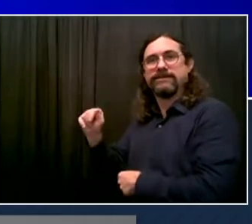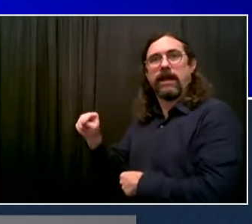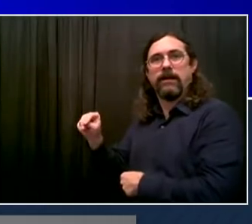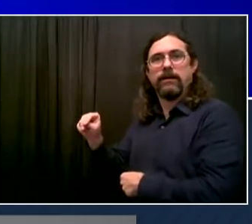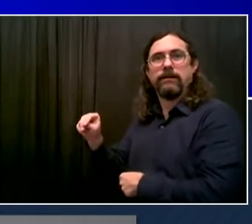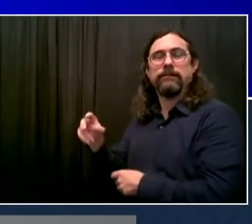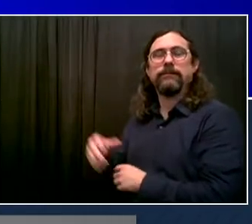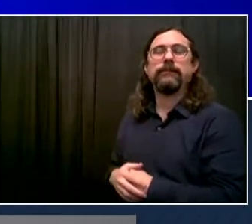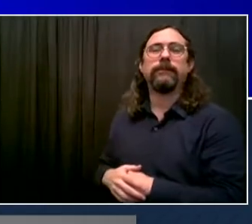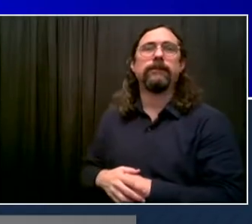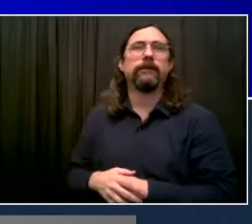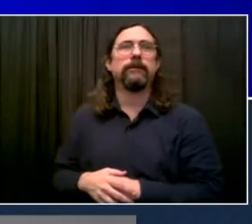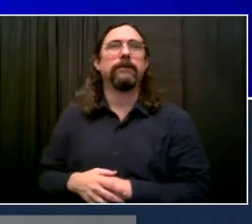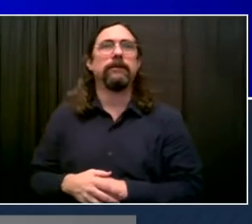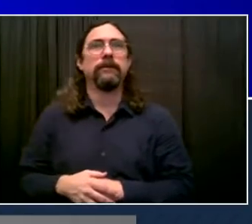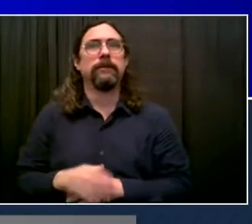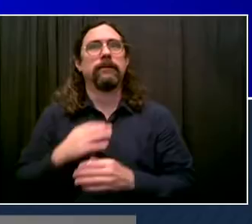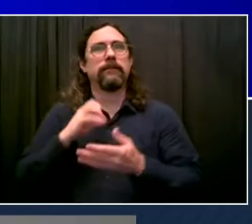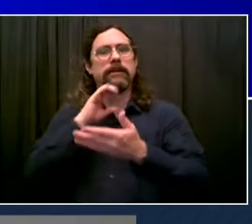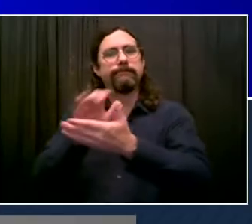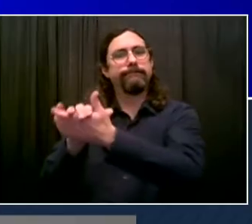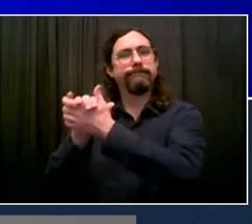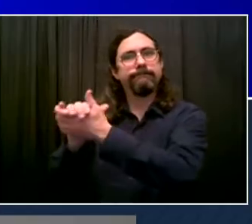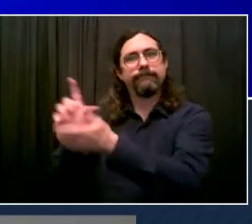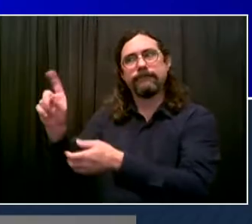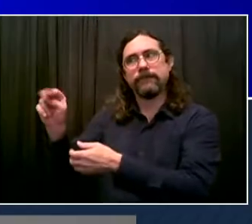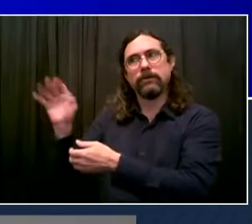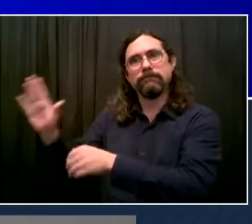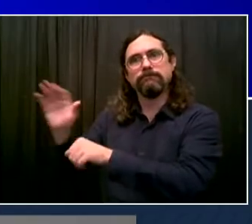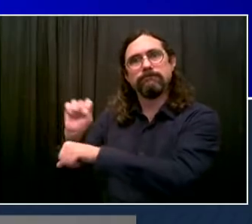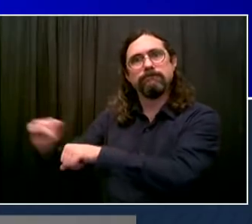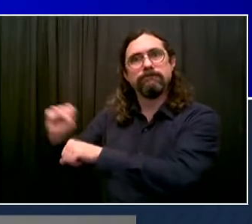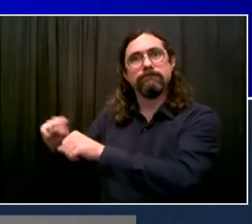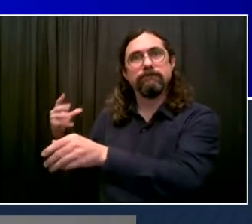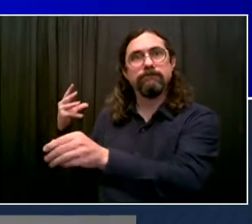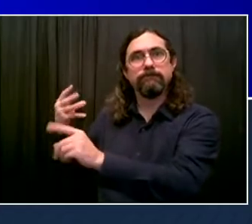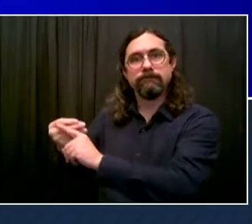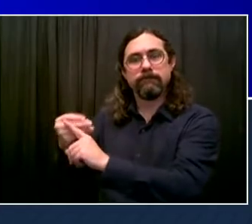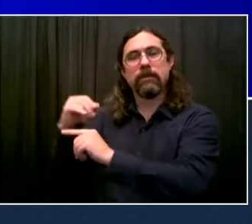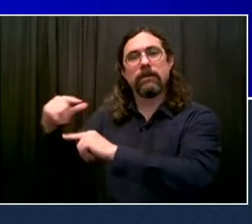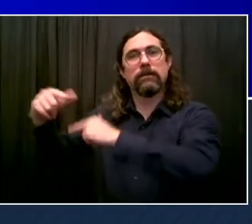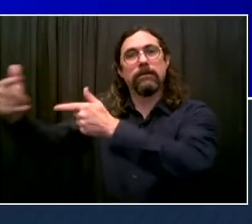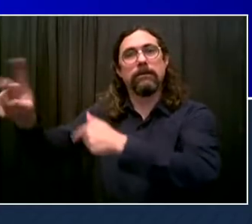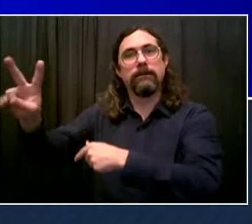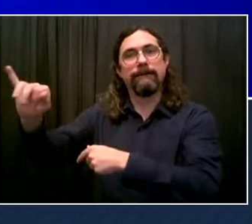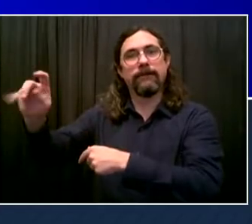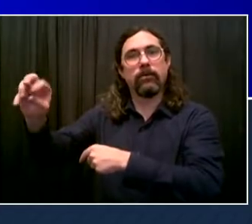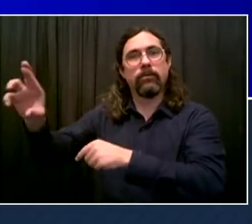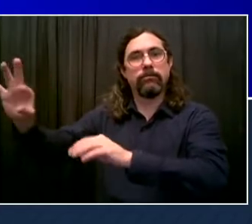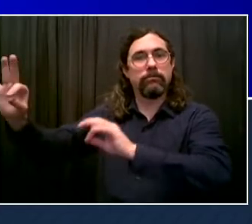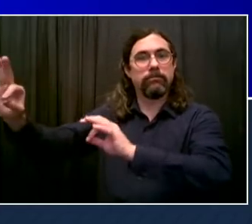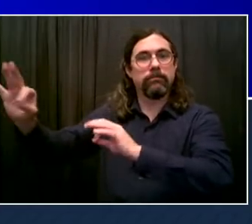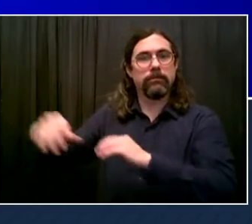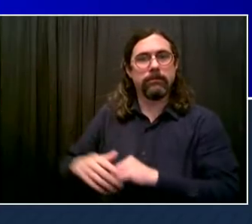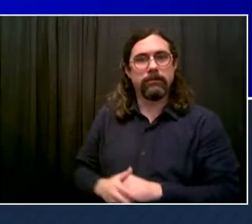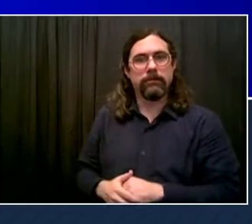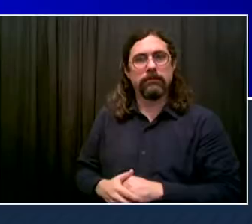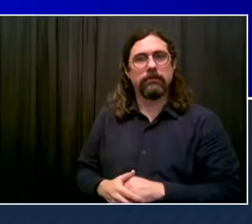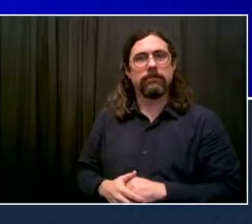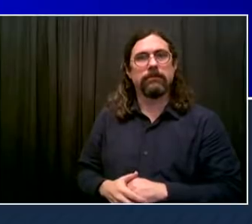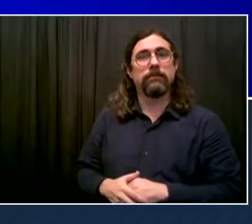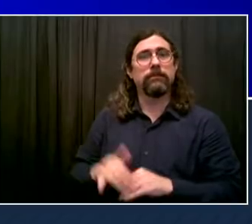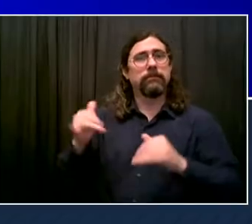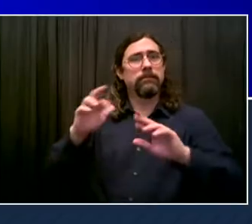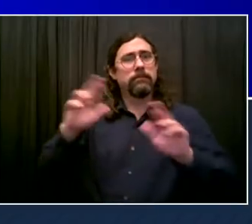congratulations, Victor. Thank you, sir. Okay, let's go to our indicators. And again, we like good news. We have good